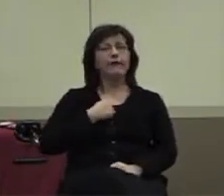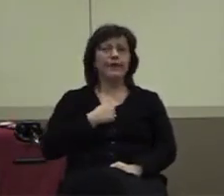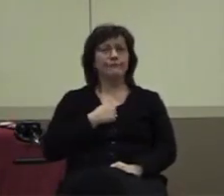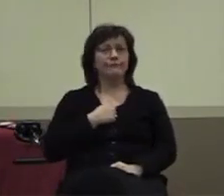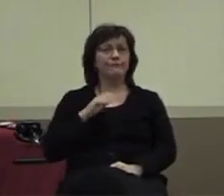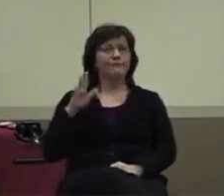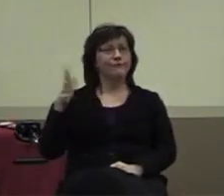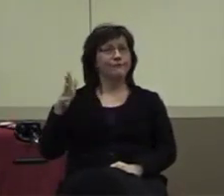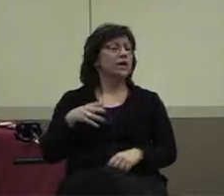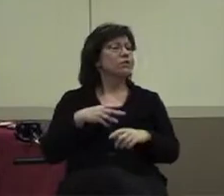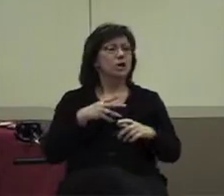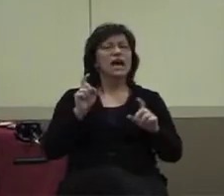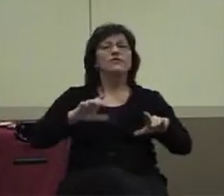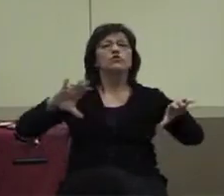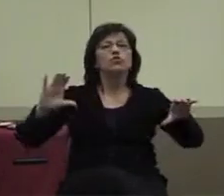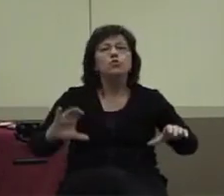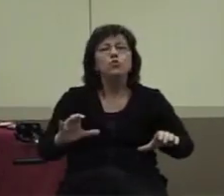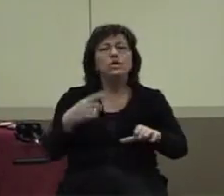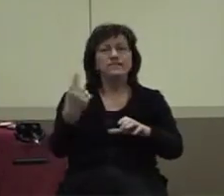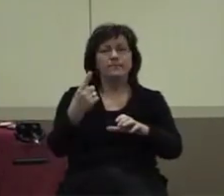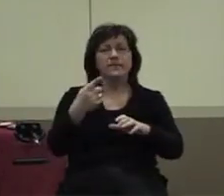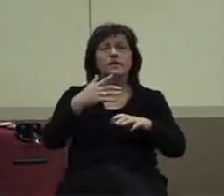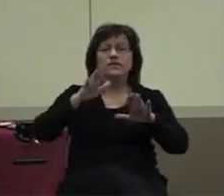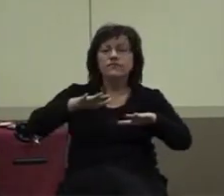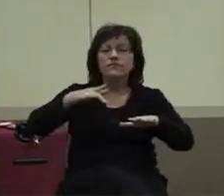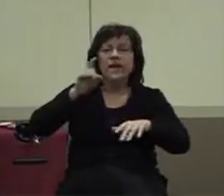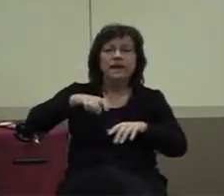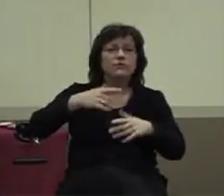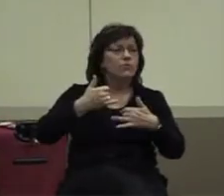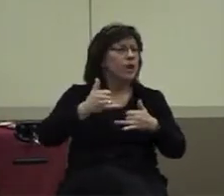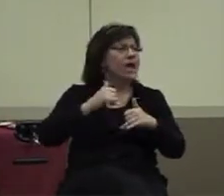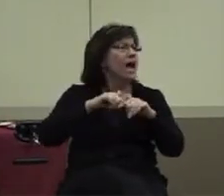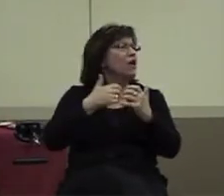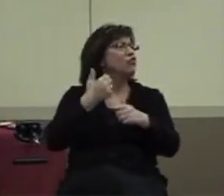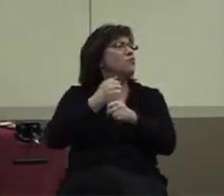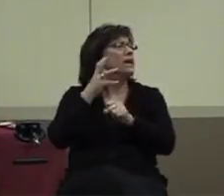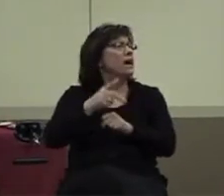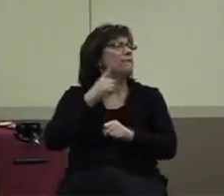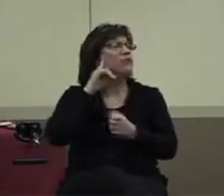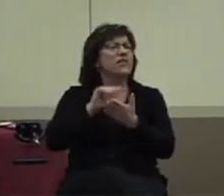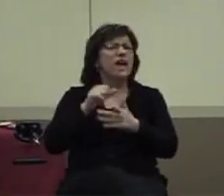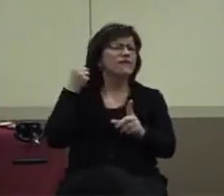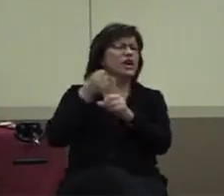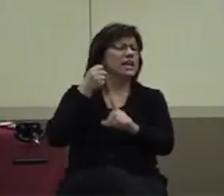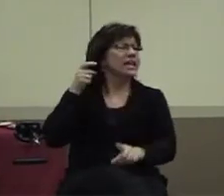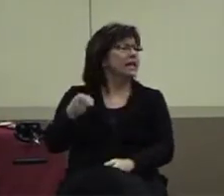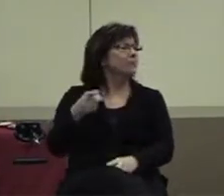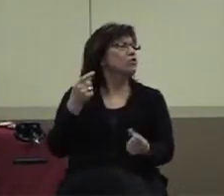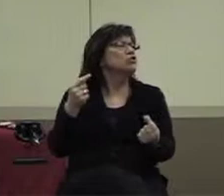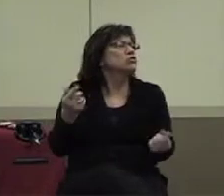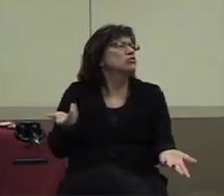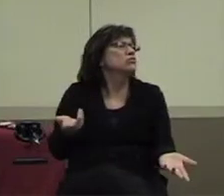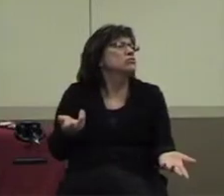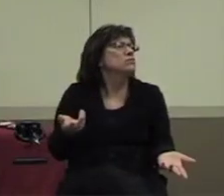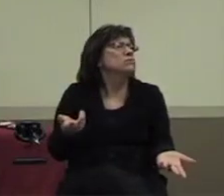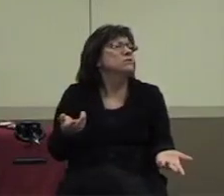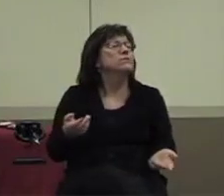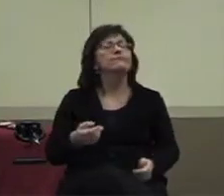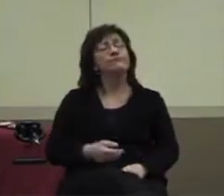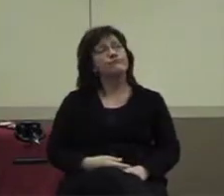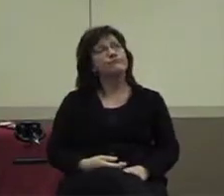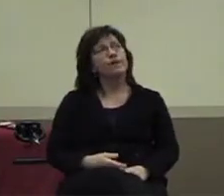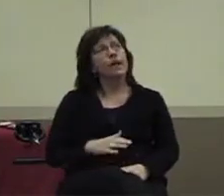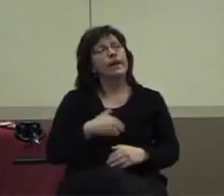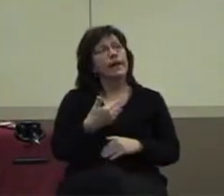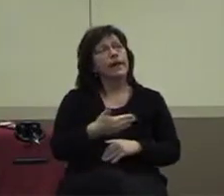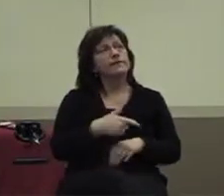child actually plan, how are you going to make up for this, for slugging Michael? I'm going to let him go first next time at Foursquare or